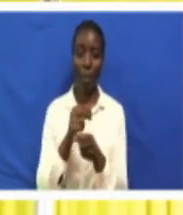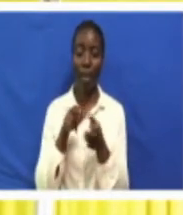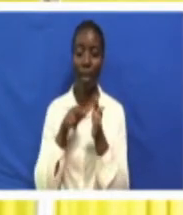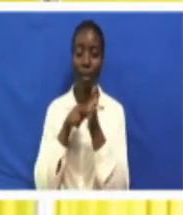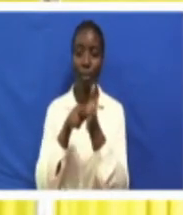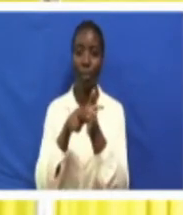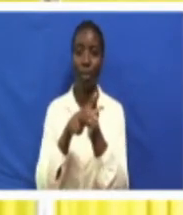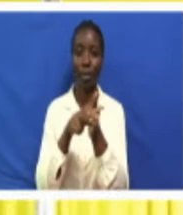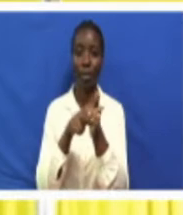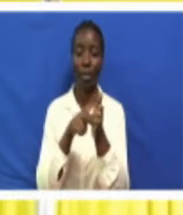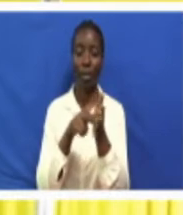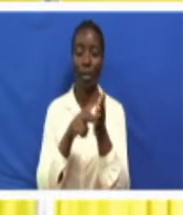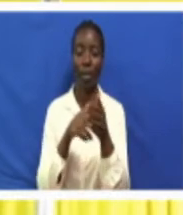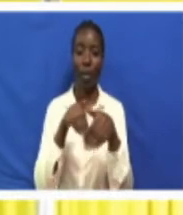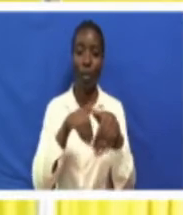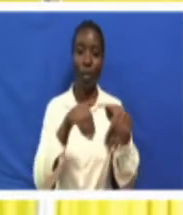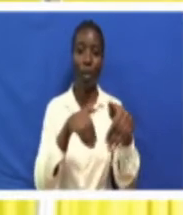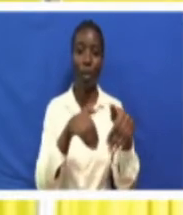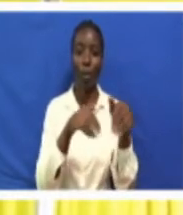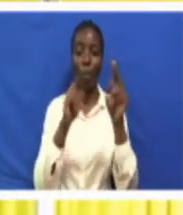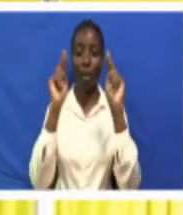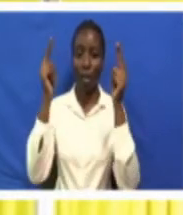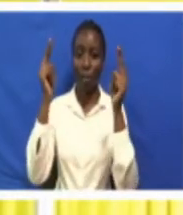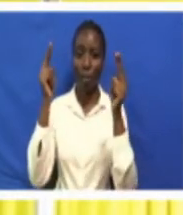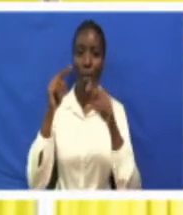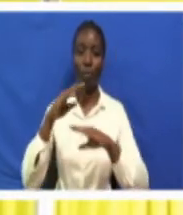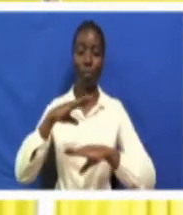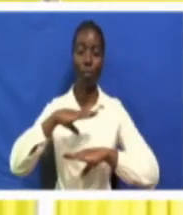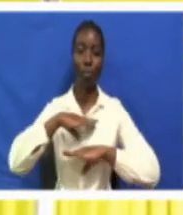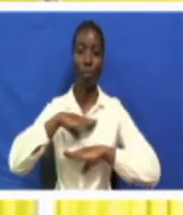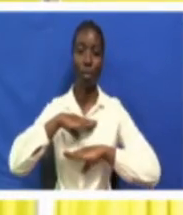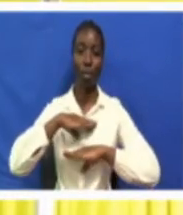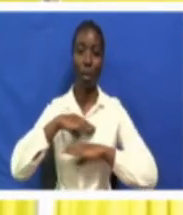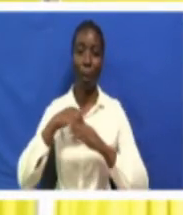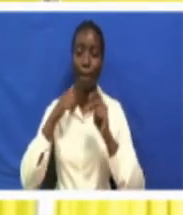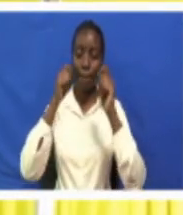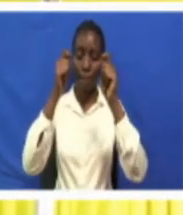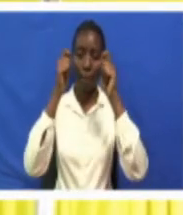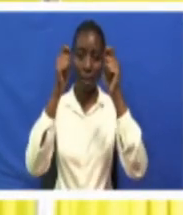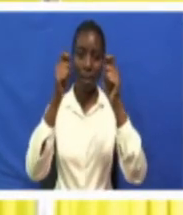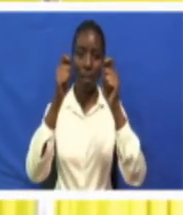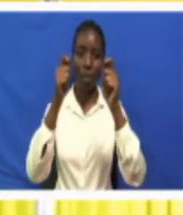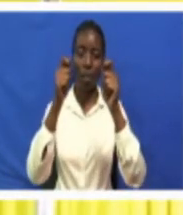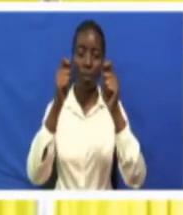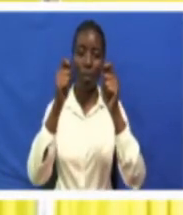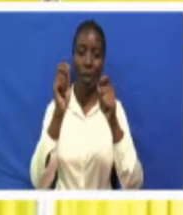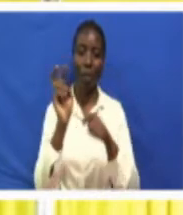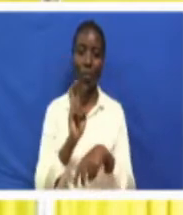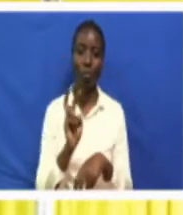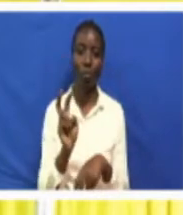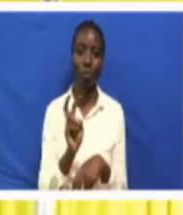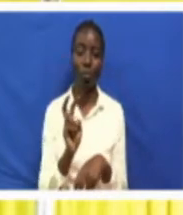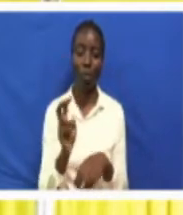presentation from this theme sustainable resource mobilization and utilization